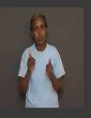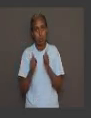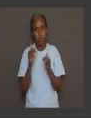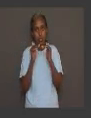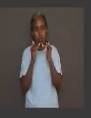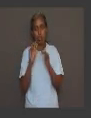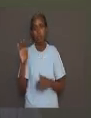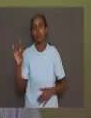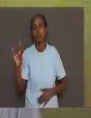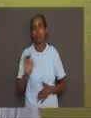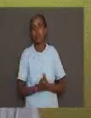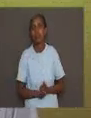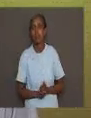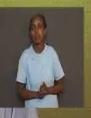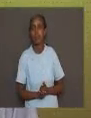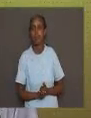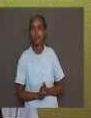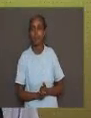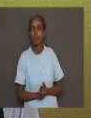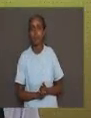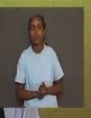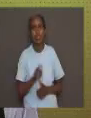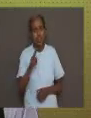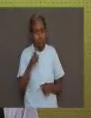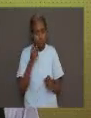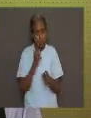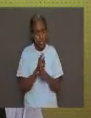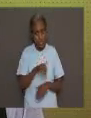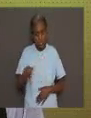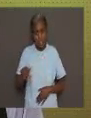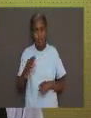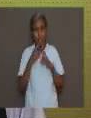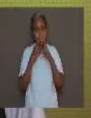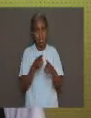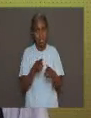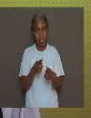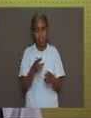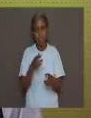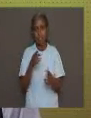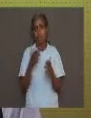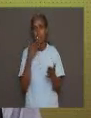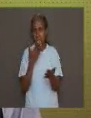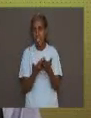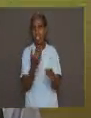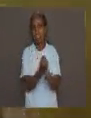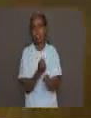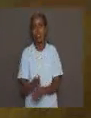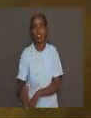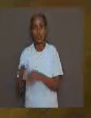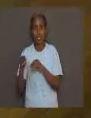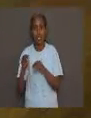is 8. Did you arrive at the same answer? Great work, students.